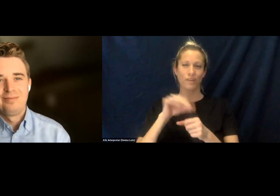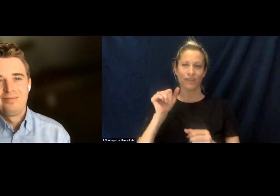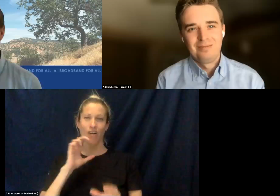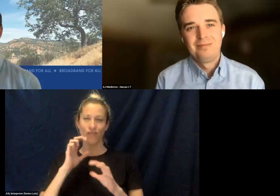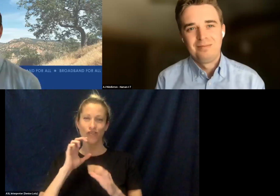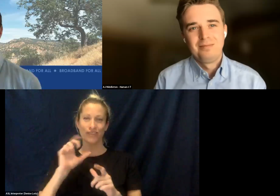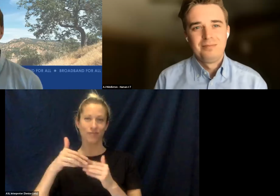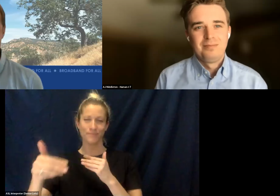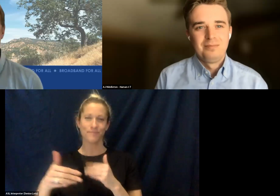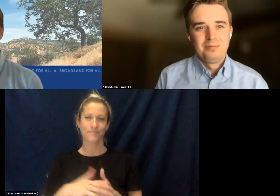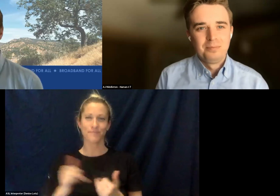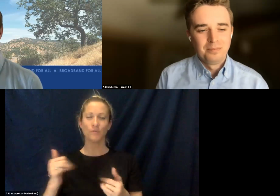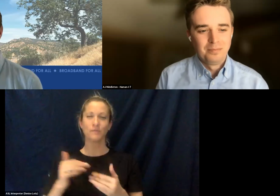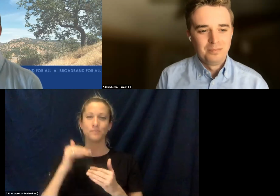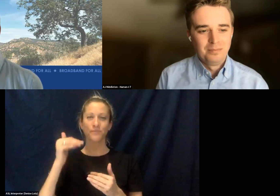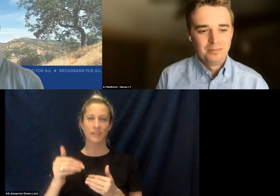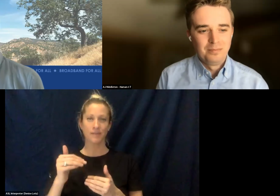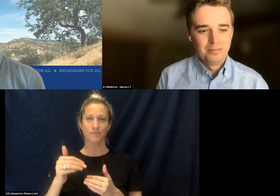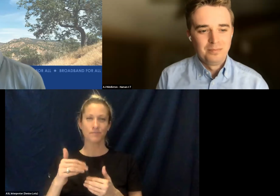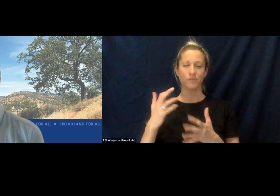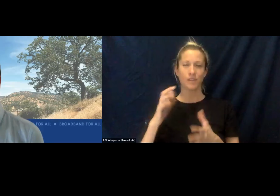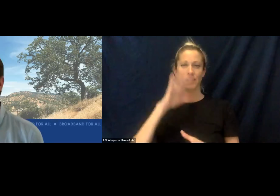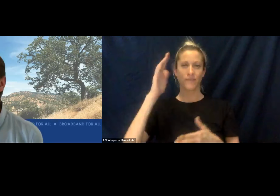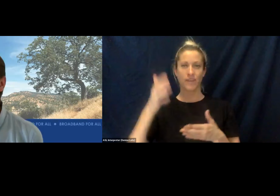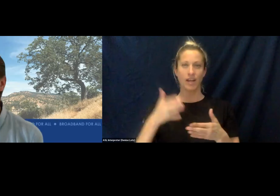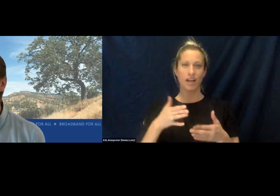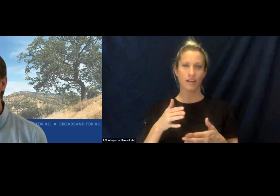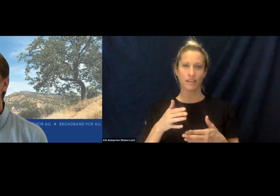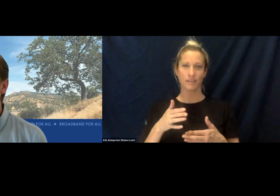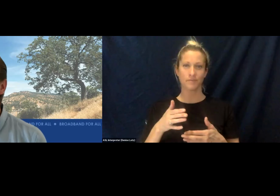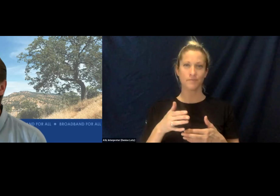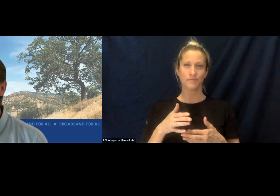along here. Next, I'd like to invite up Teresa